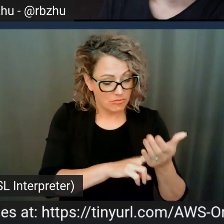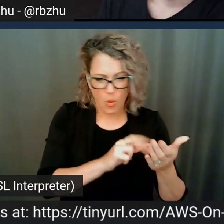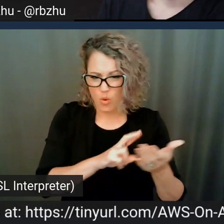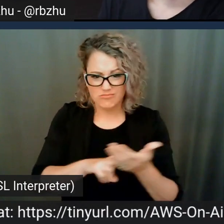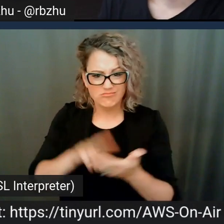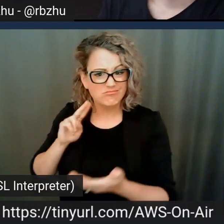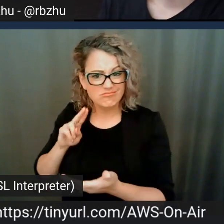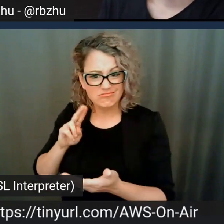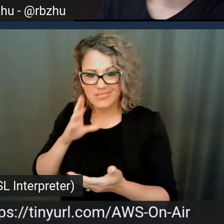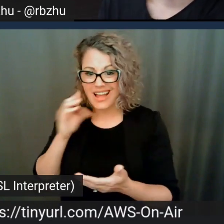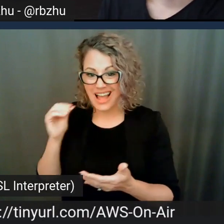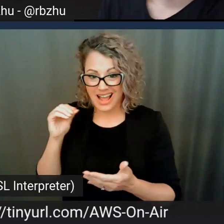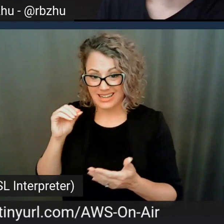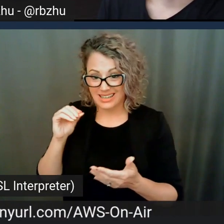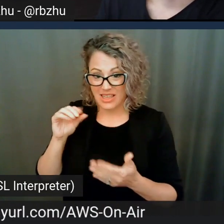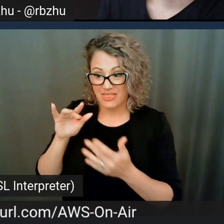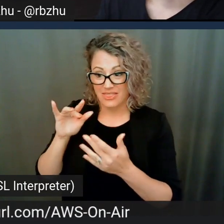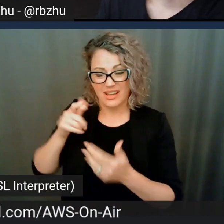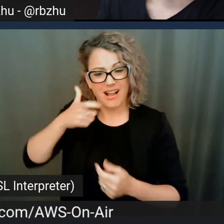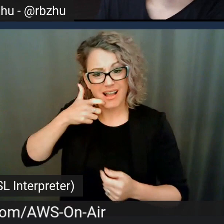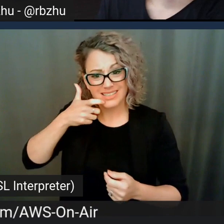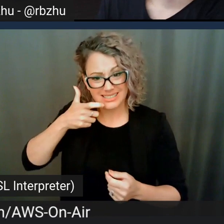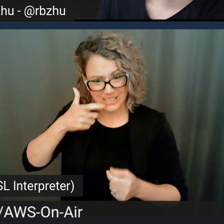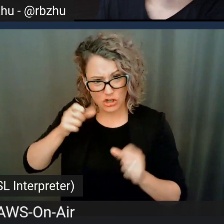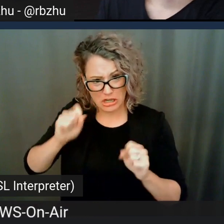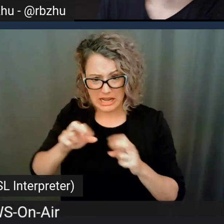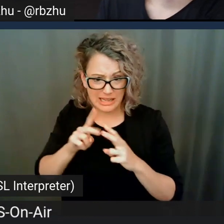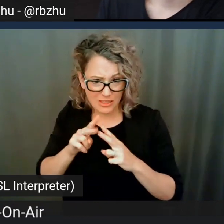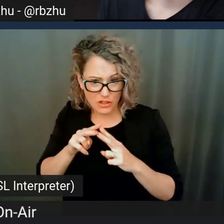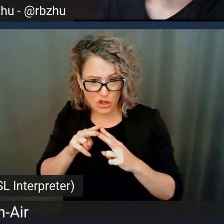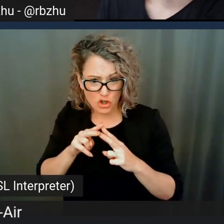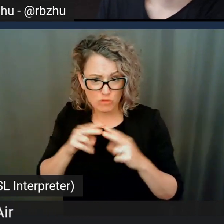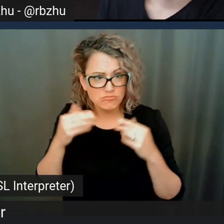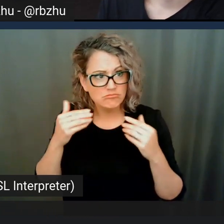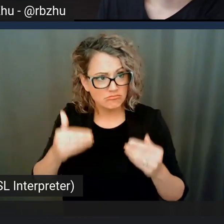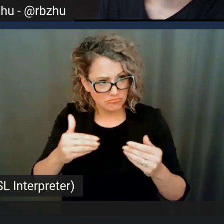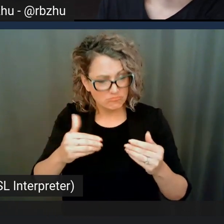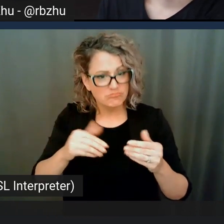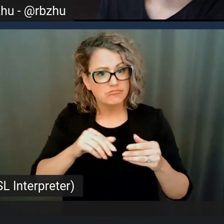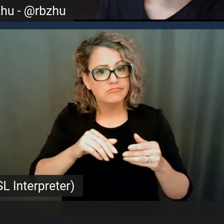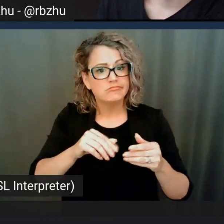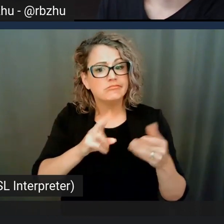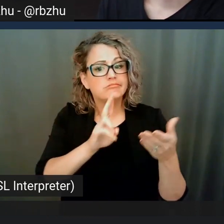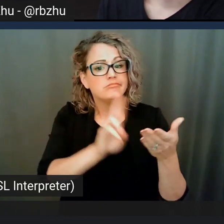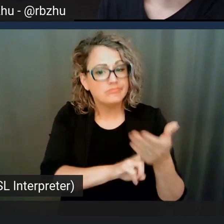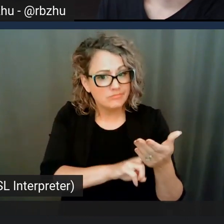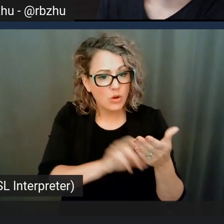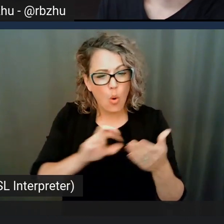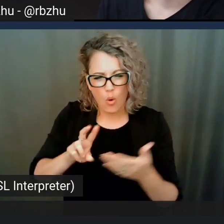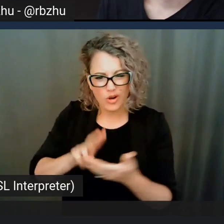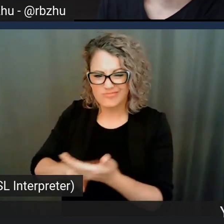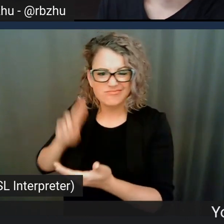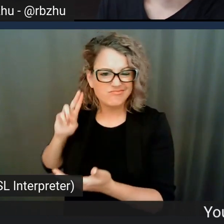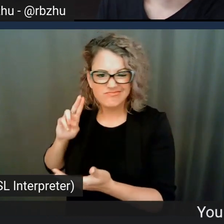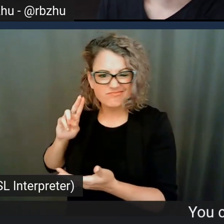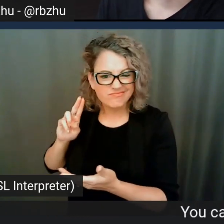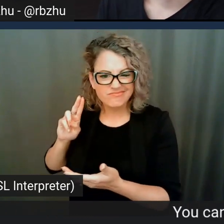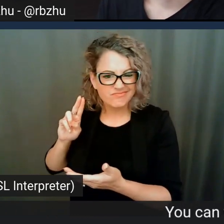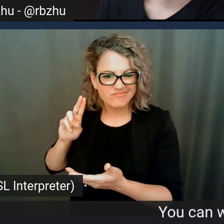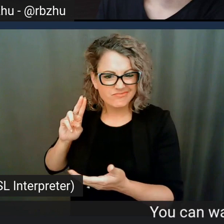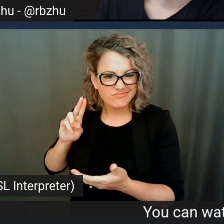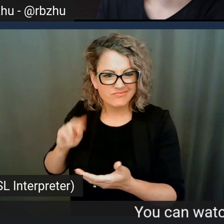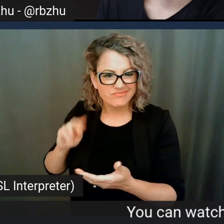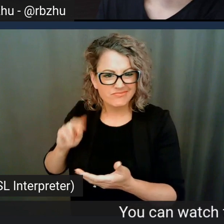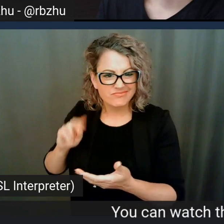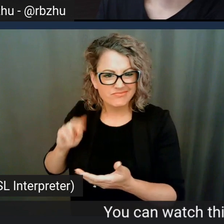center can enable or disable the ability to opt in and opt out of Voice ID. Exactly. So